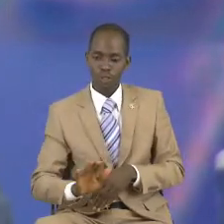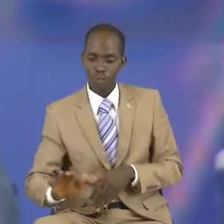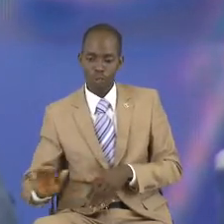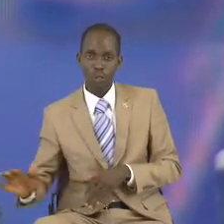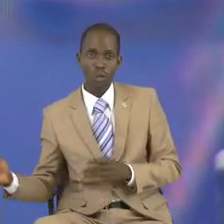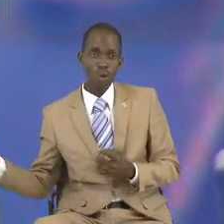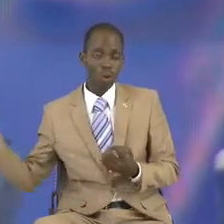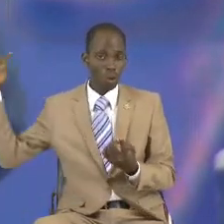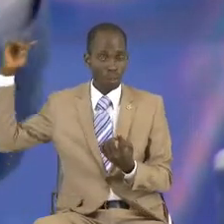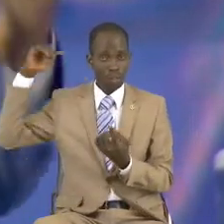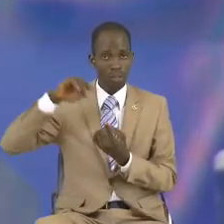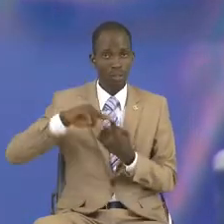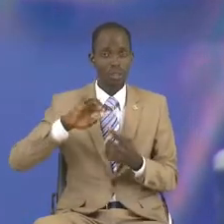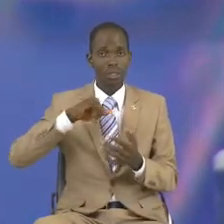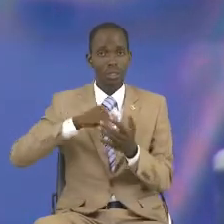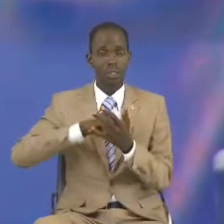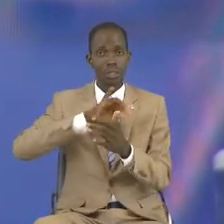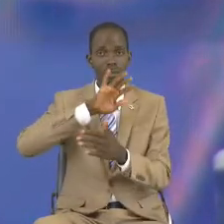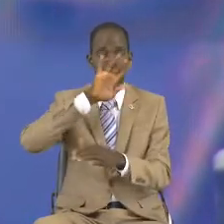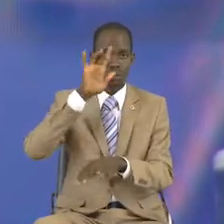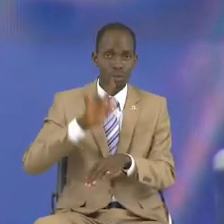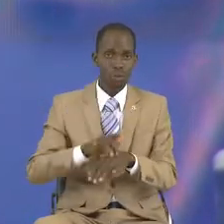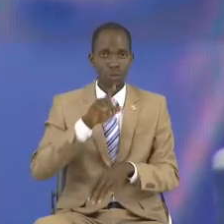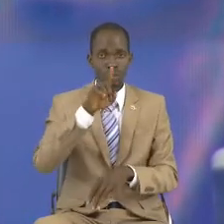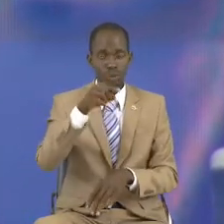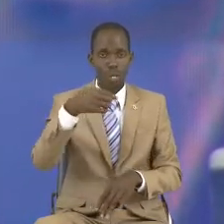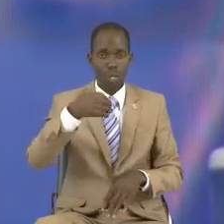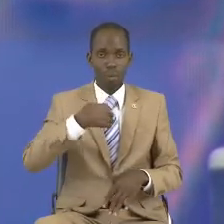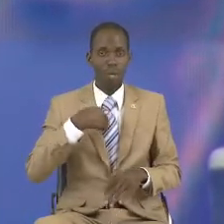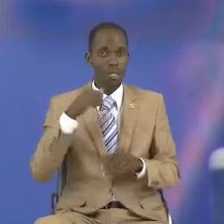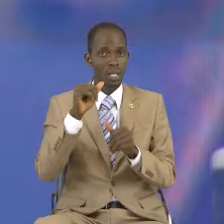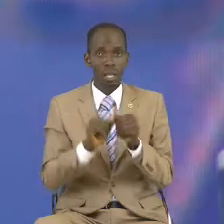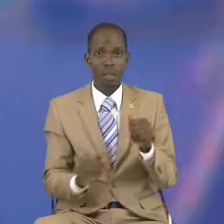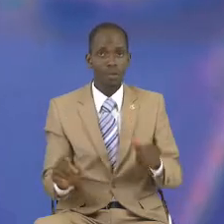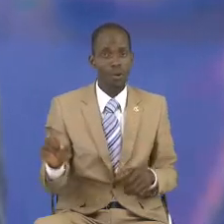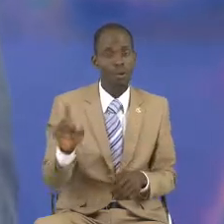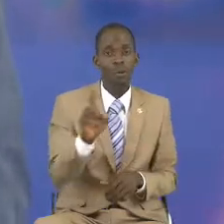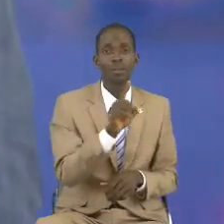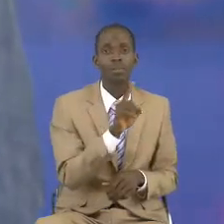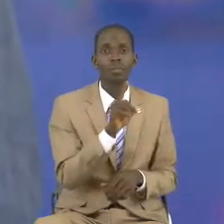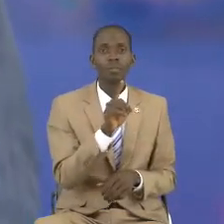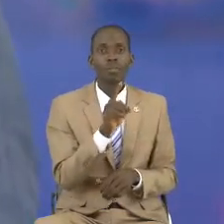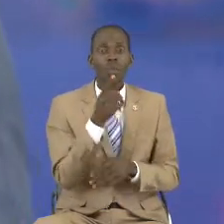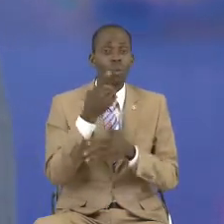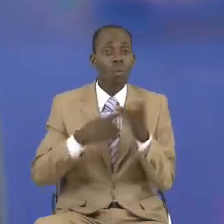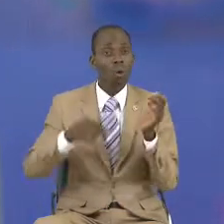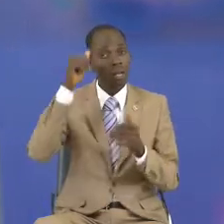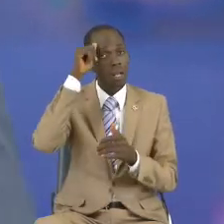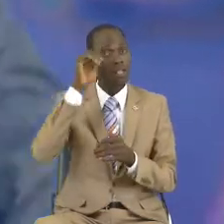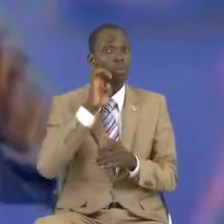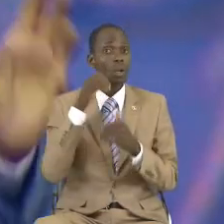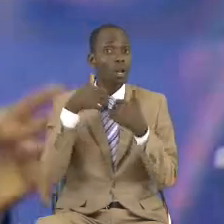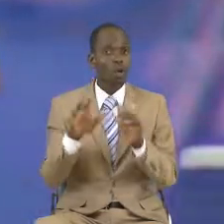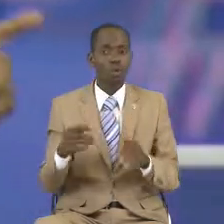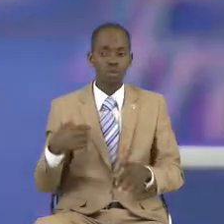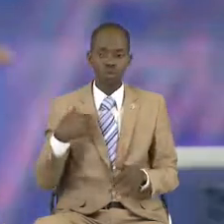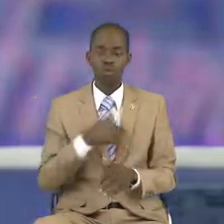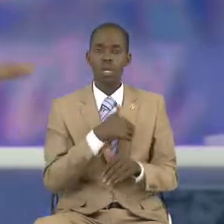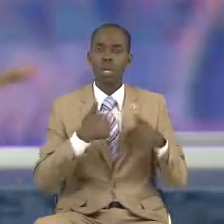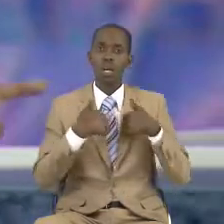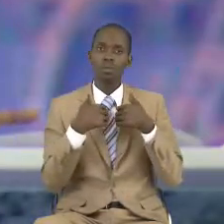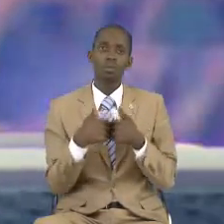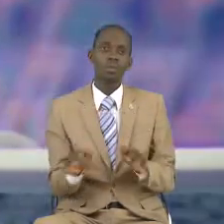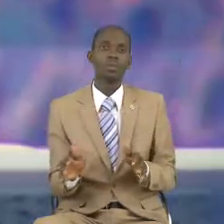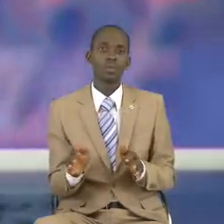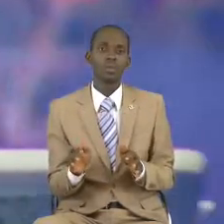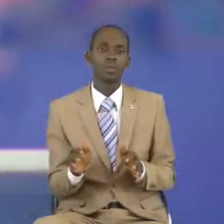you got to me go to everyone what they lost we have lost they